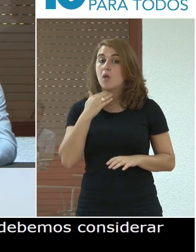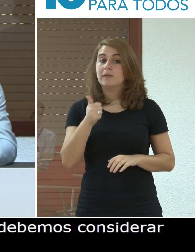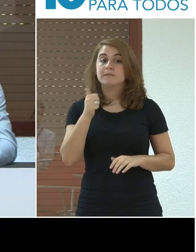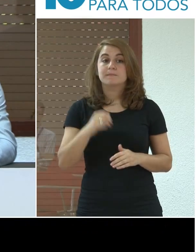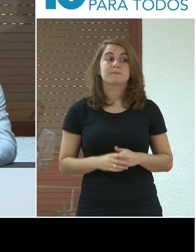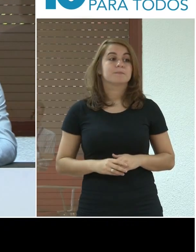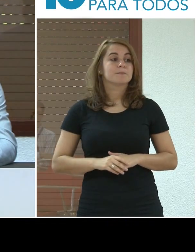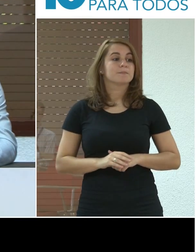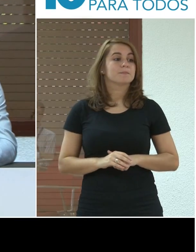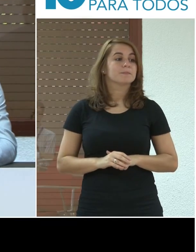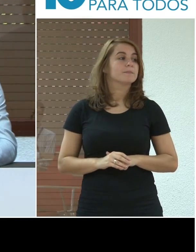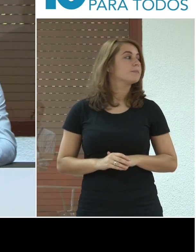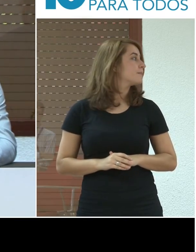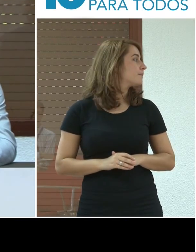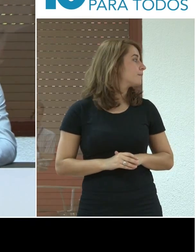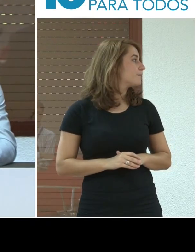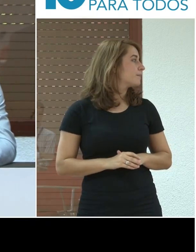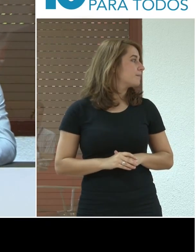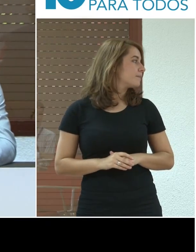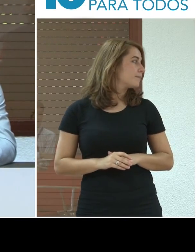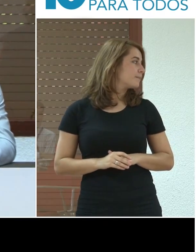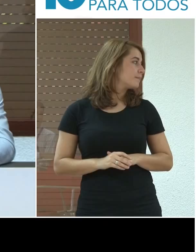Any further question?